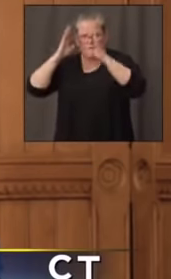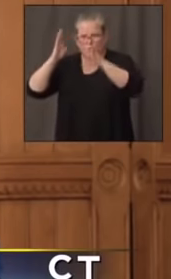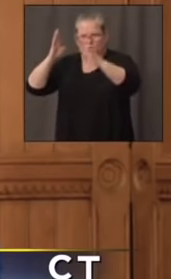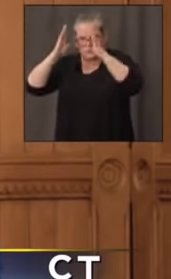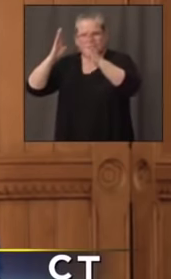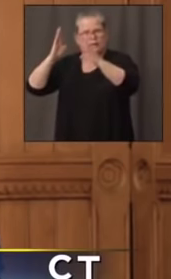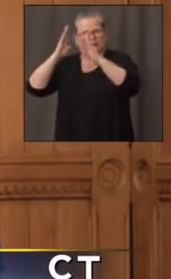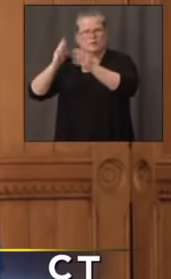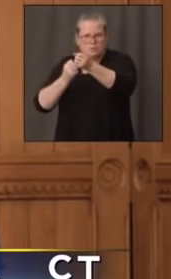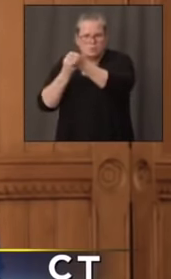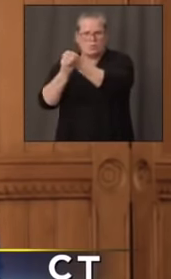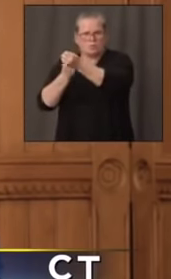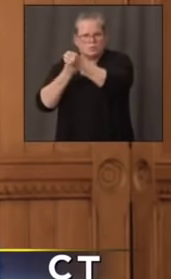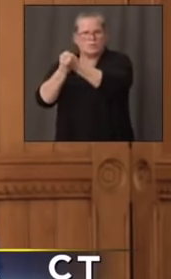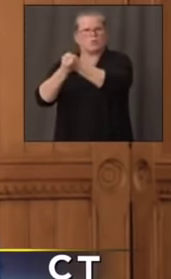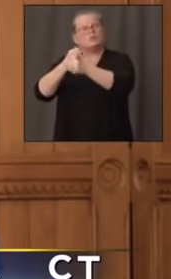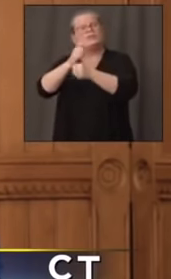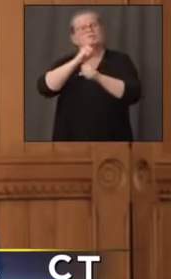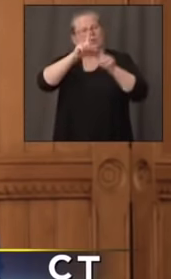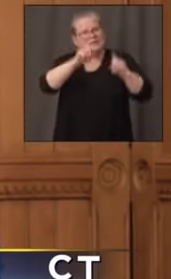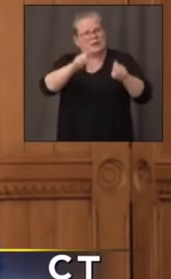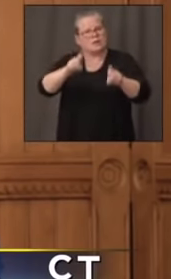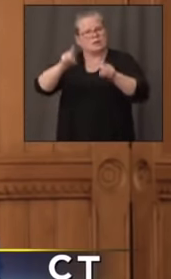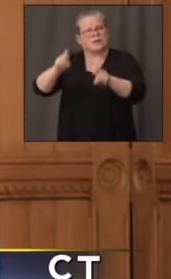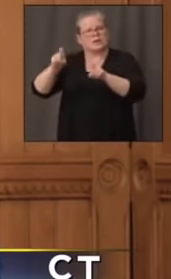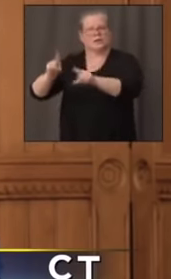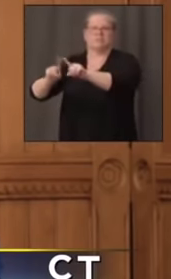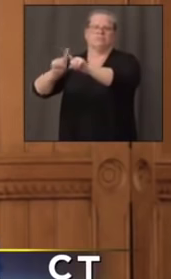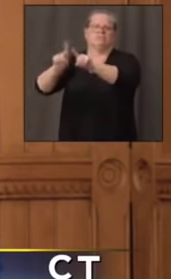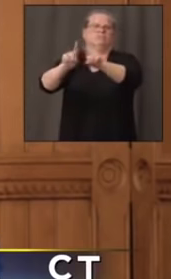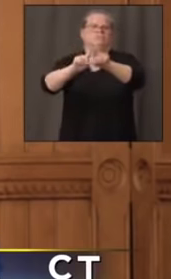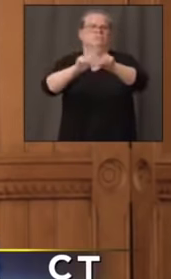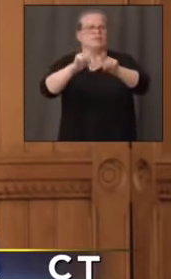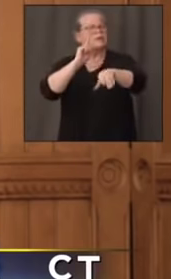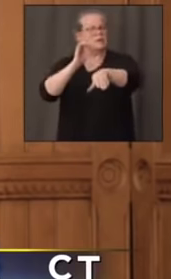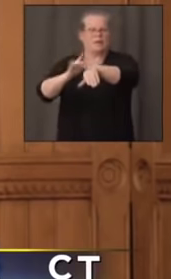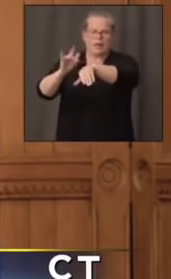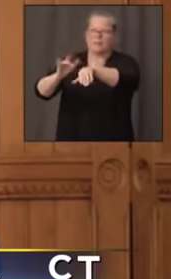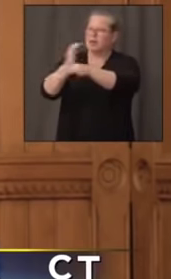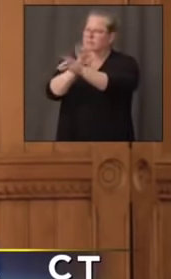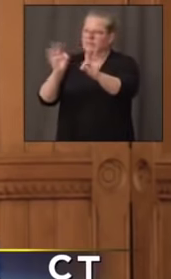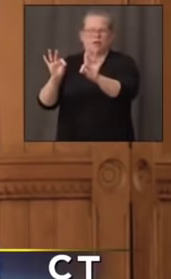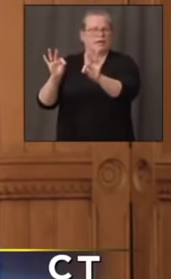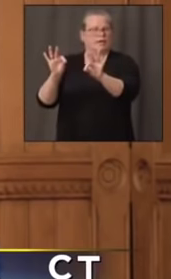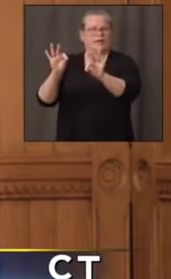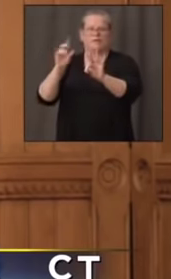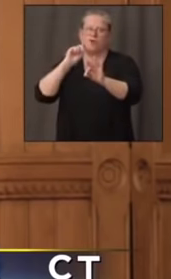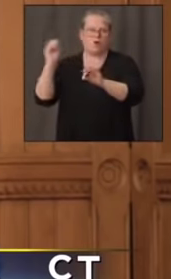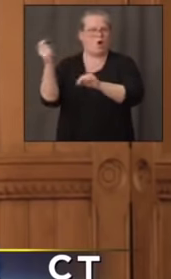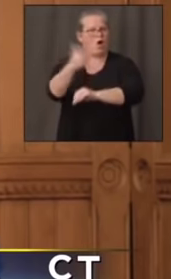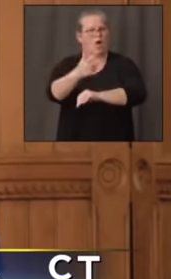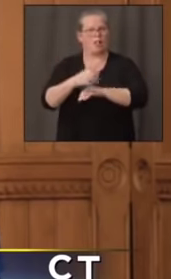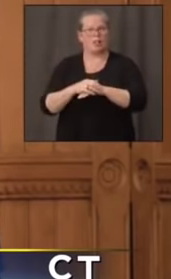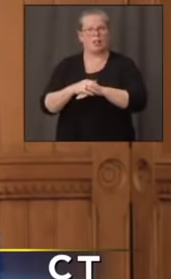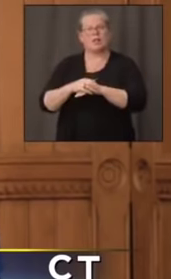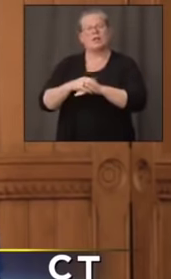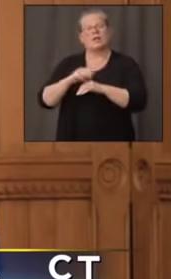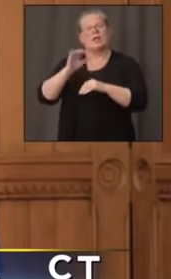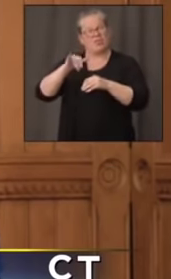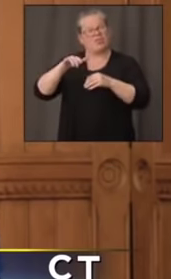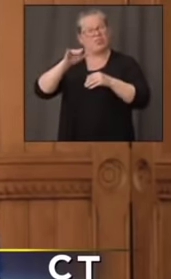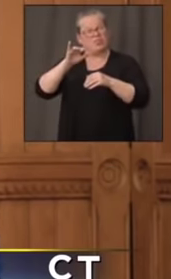from the state to ensure that testing in those sites is readily available, it's free to everyone. And because we know those are the areas where if